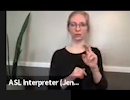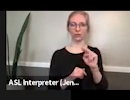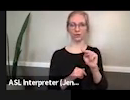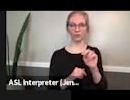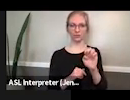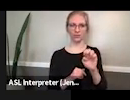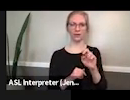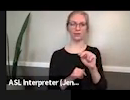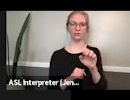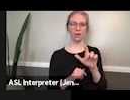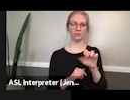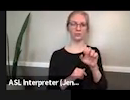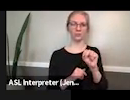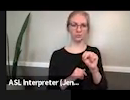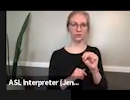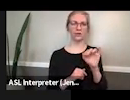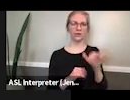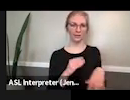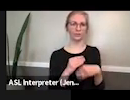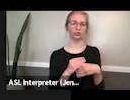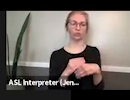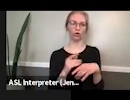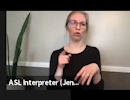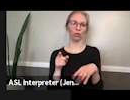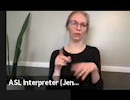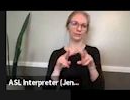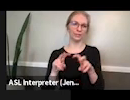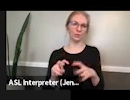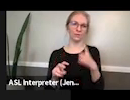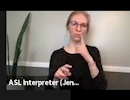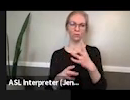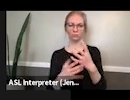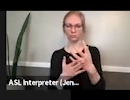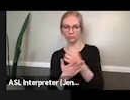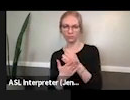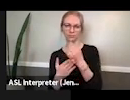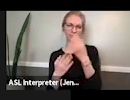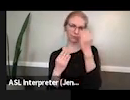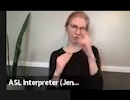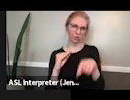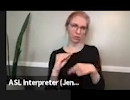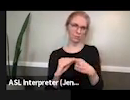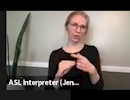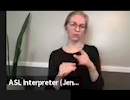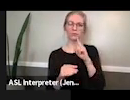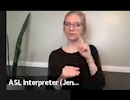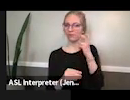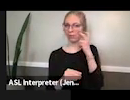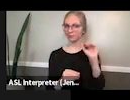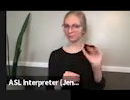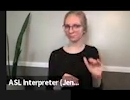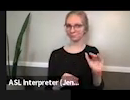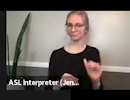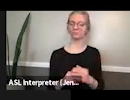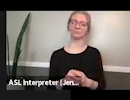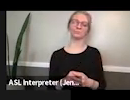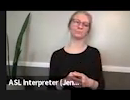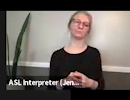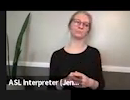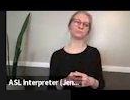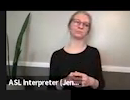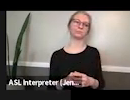assessment to try to get us truer information about kids who experience deafblindness. And what child-guided